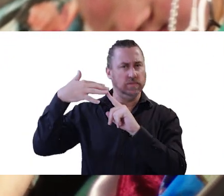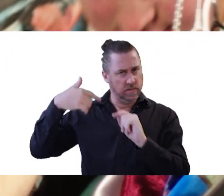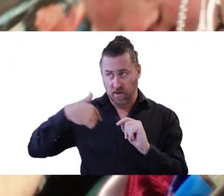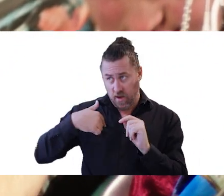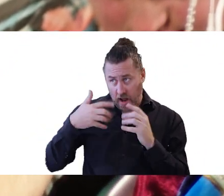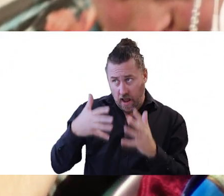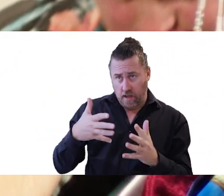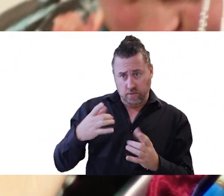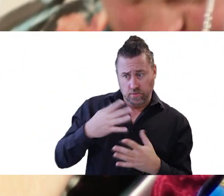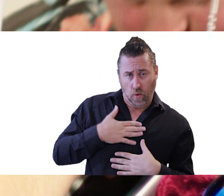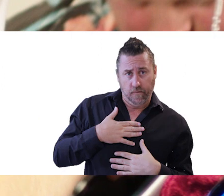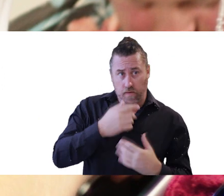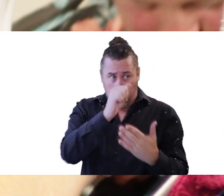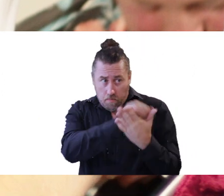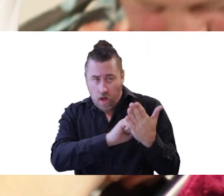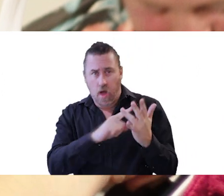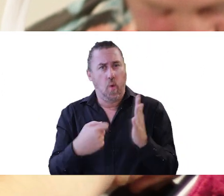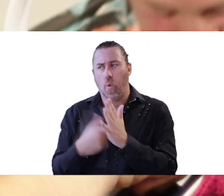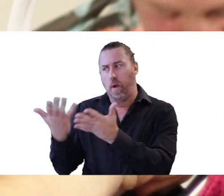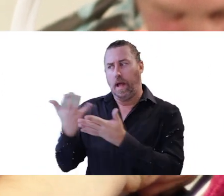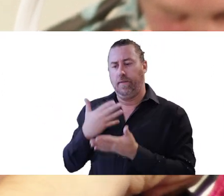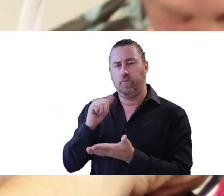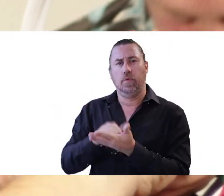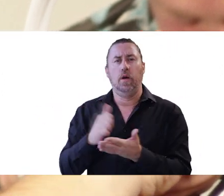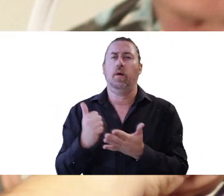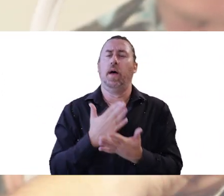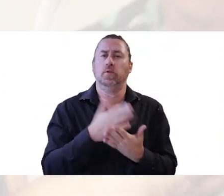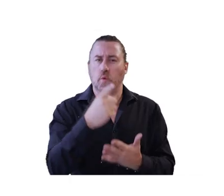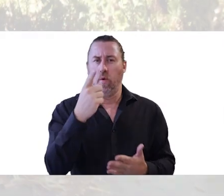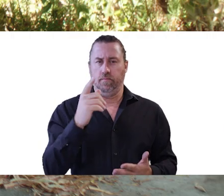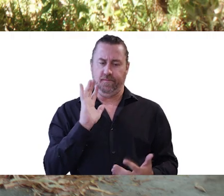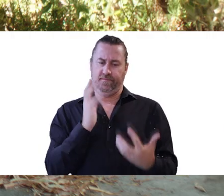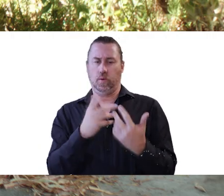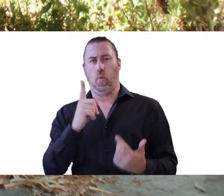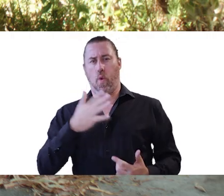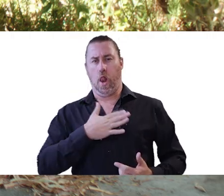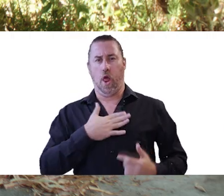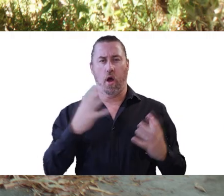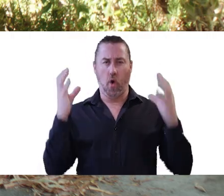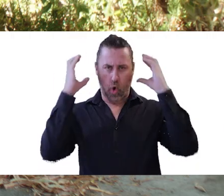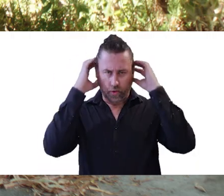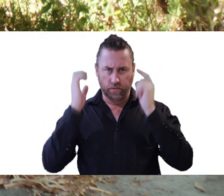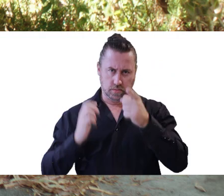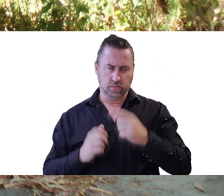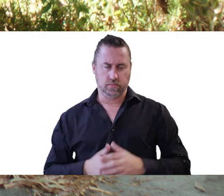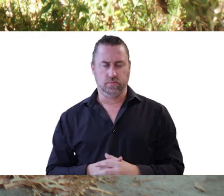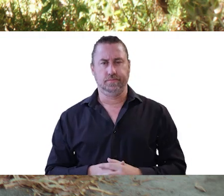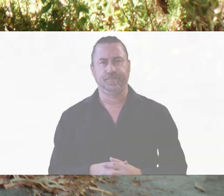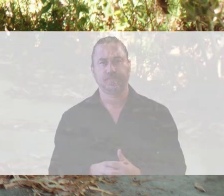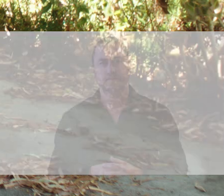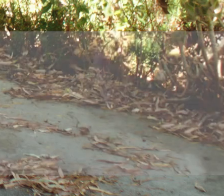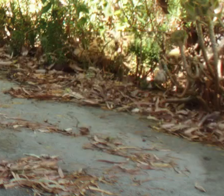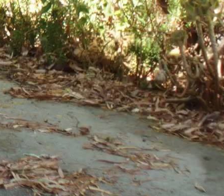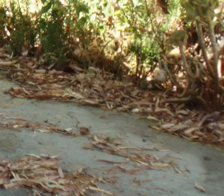allowed to wear your own headphones to make sure volunteering or working is more comfortable for you. Joshua wears red garden gloves, safety